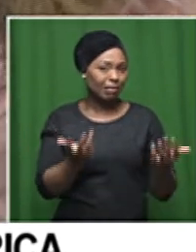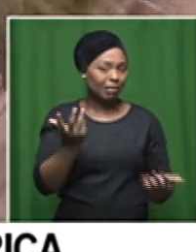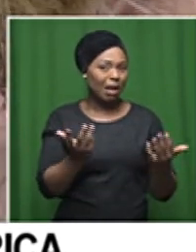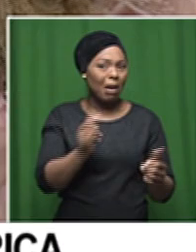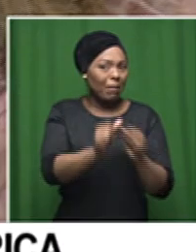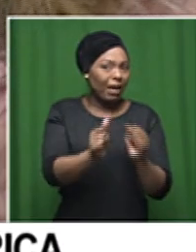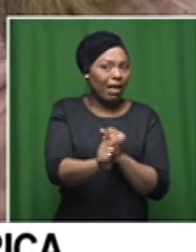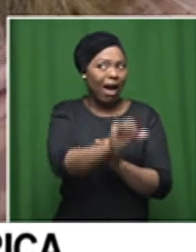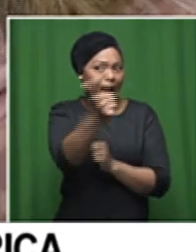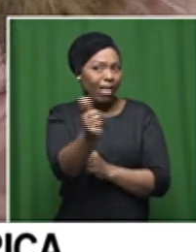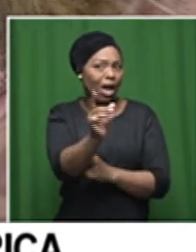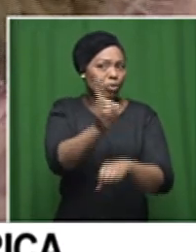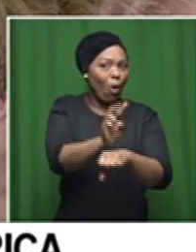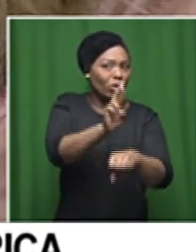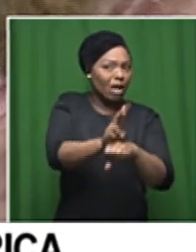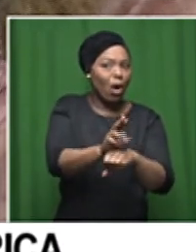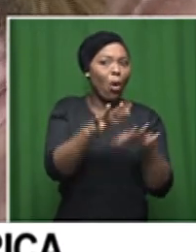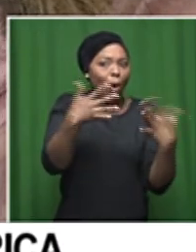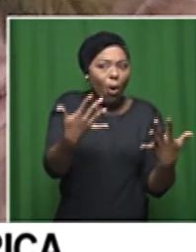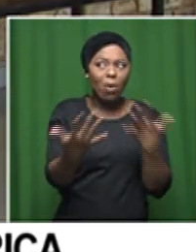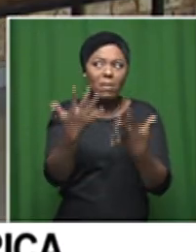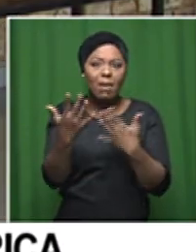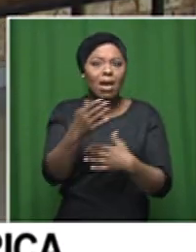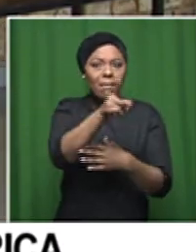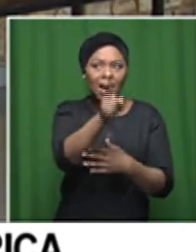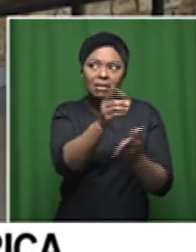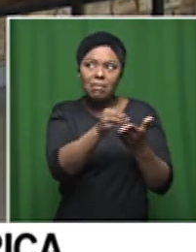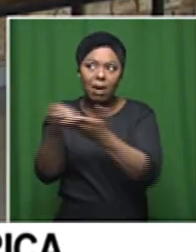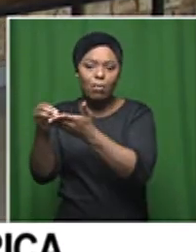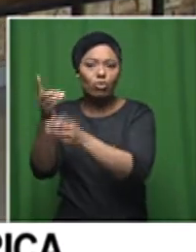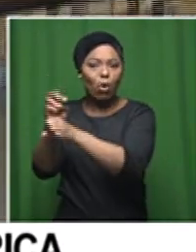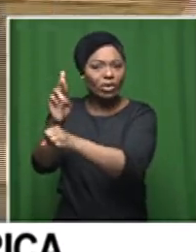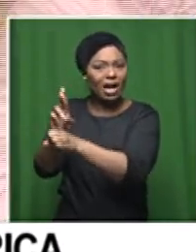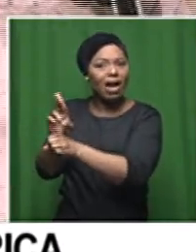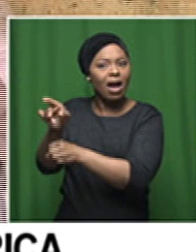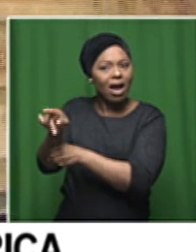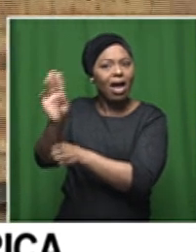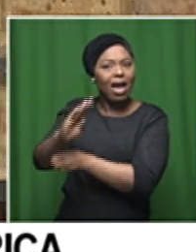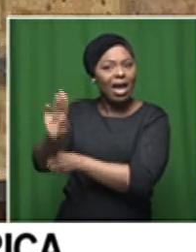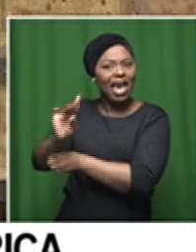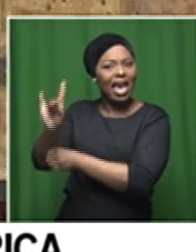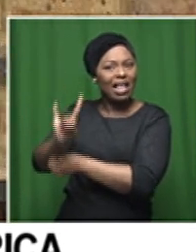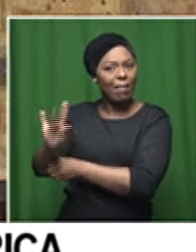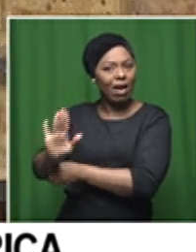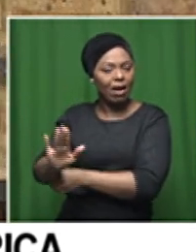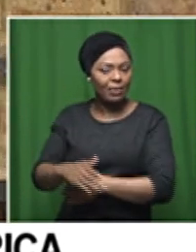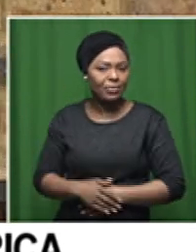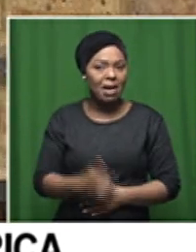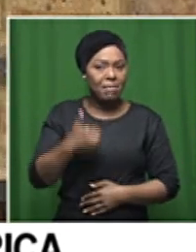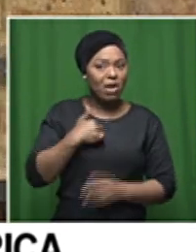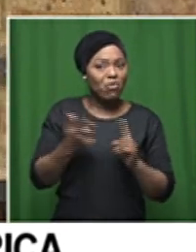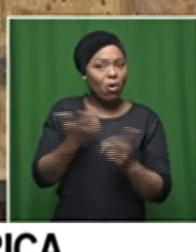udoctor oseduze le Heidelberg at least. Ke tlhaga ke le go itsoseng. Ke tlisitse ngwana mo